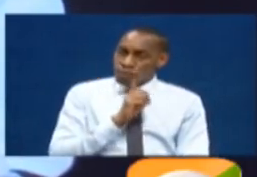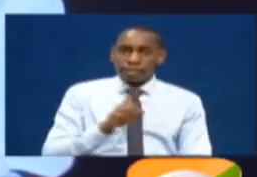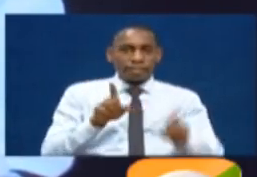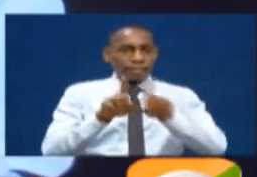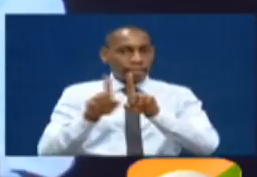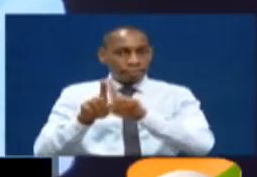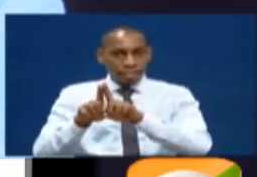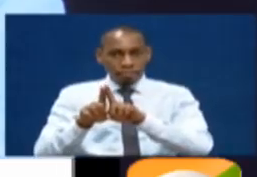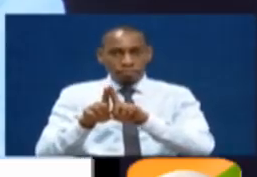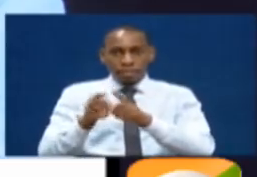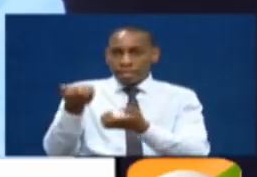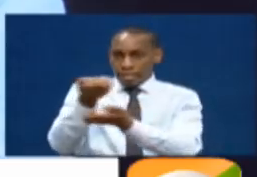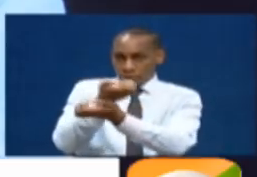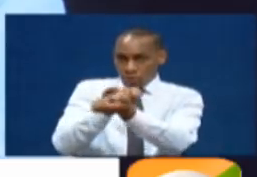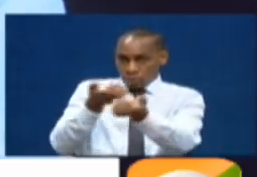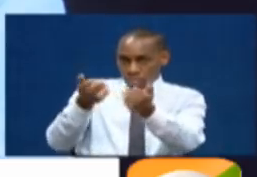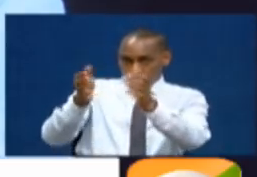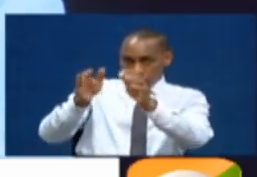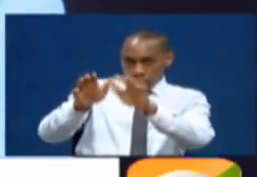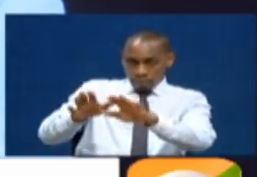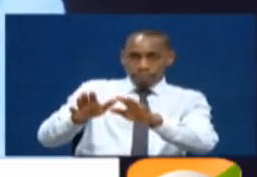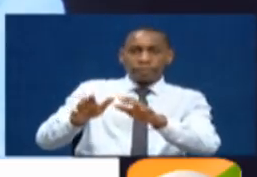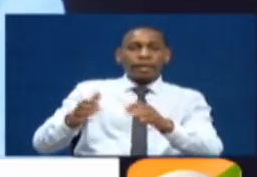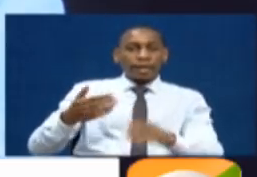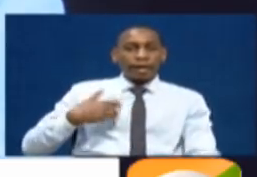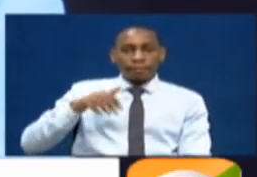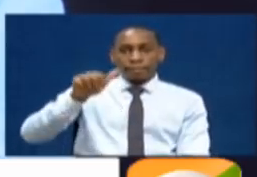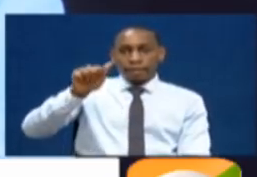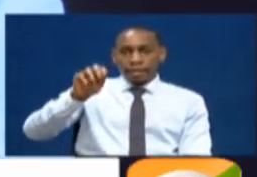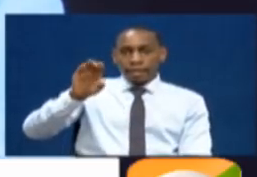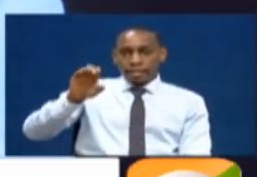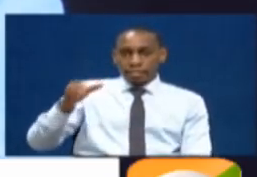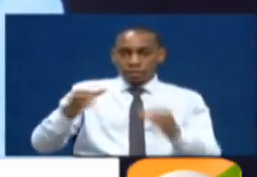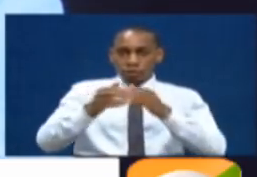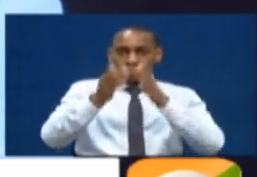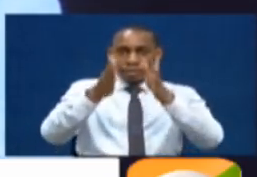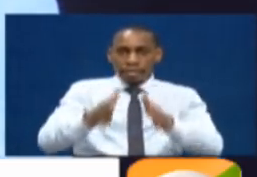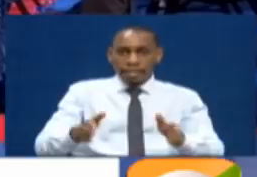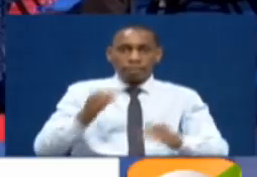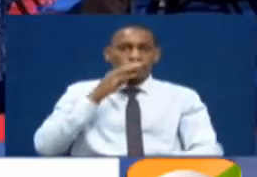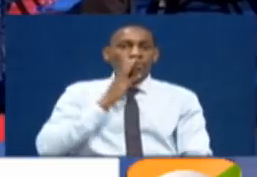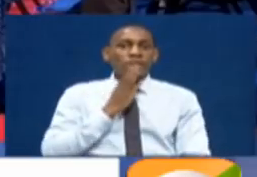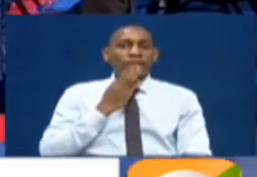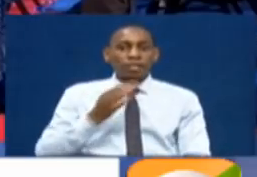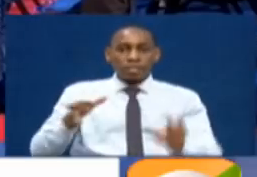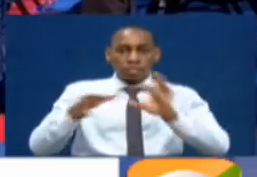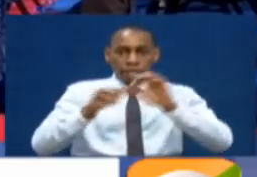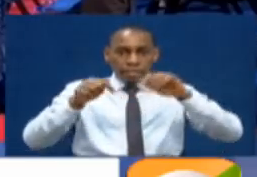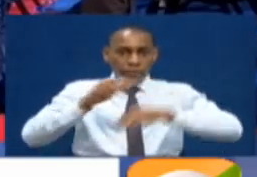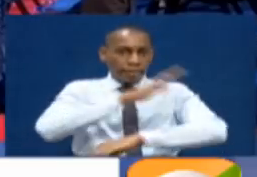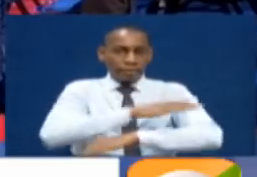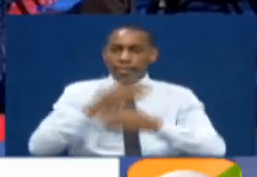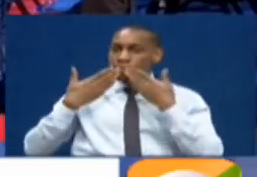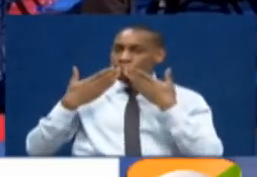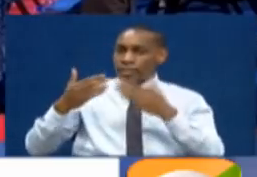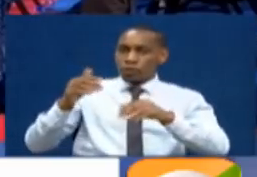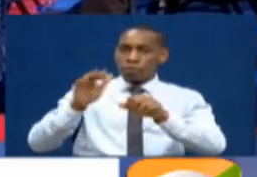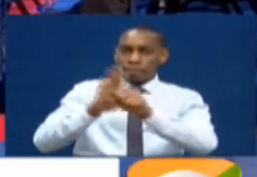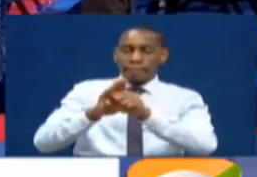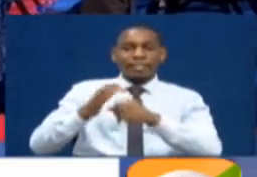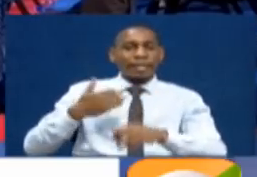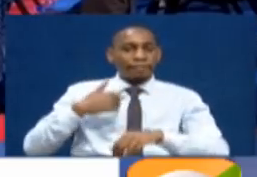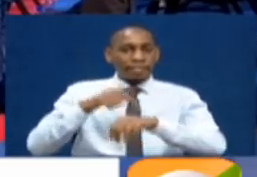also a dwindling economy. We have ANC party leader Musalia Mudavadi joining us this evening. Thank you so much for making time. Thank you. And a